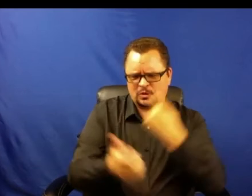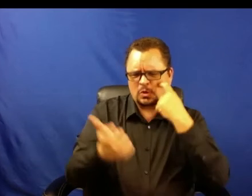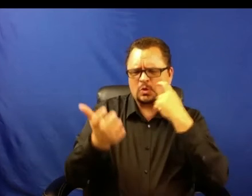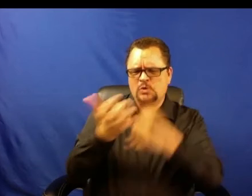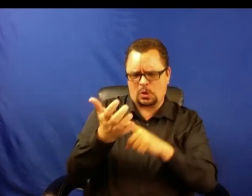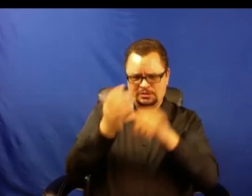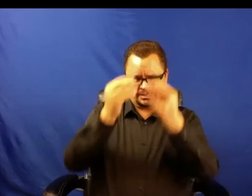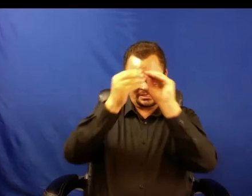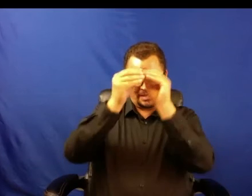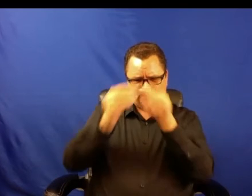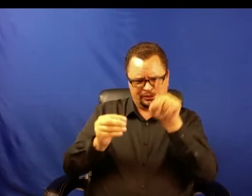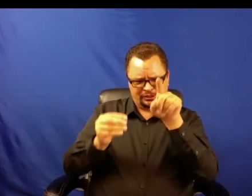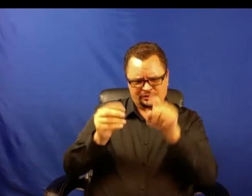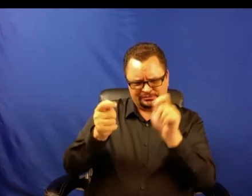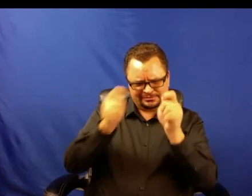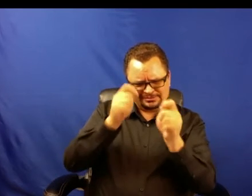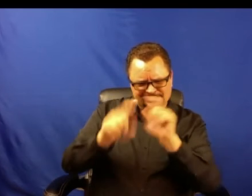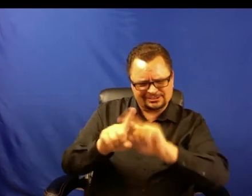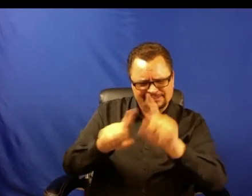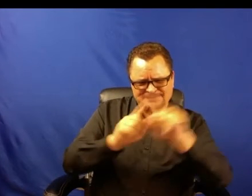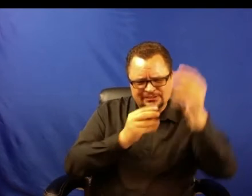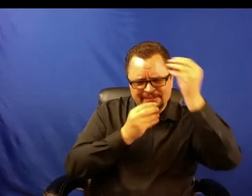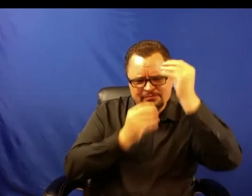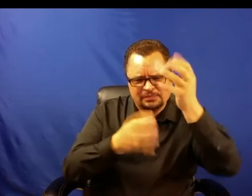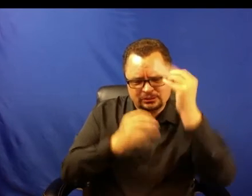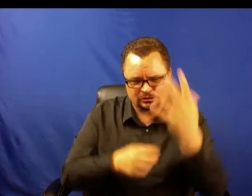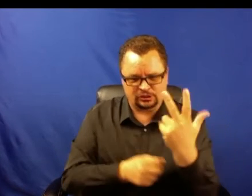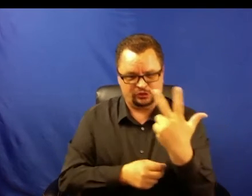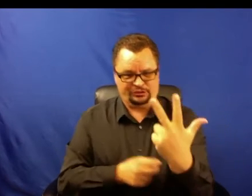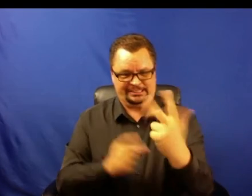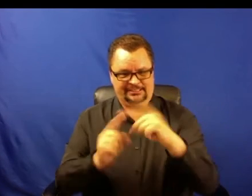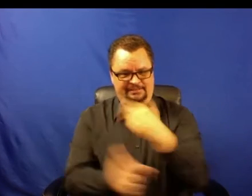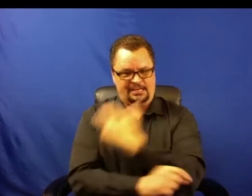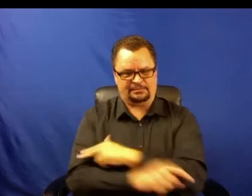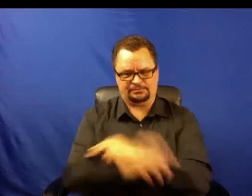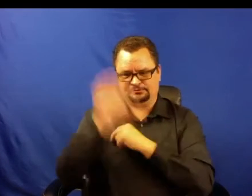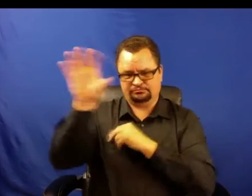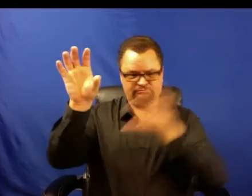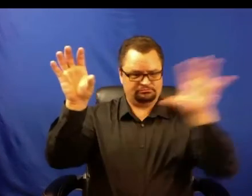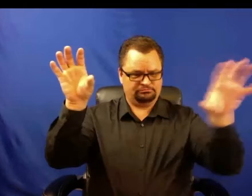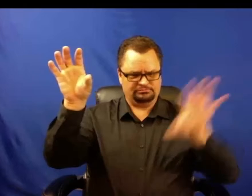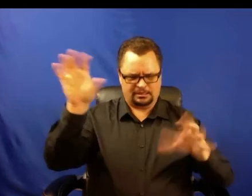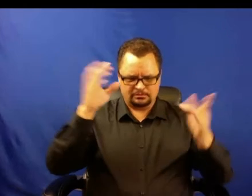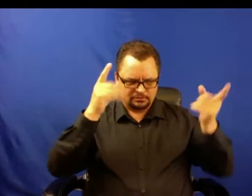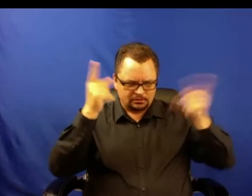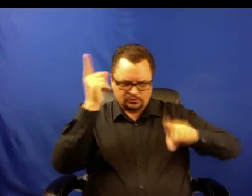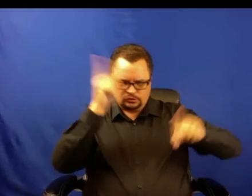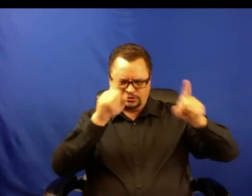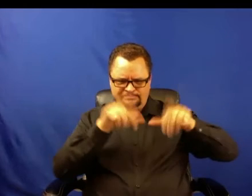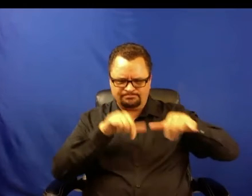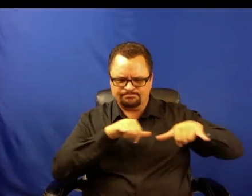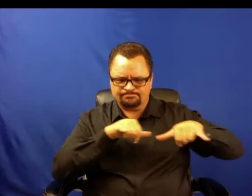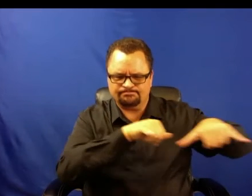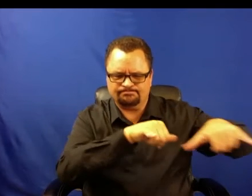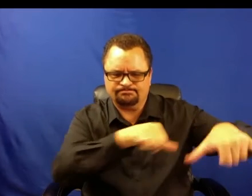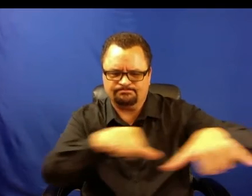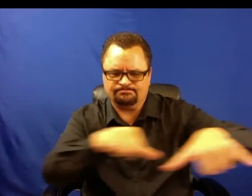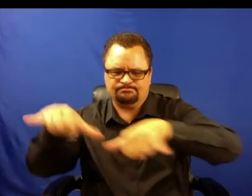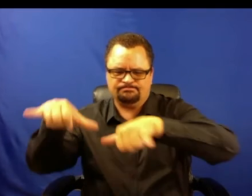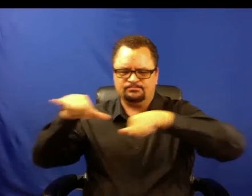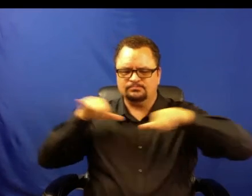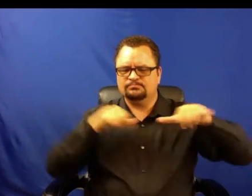systems with public health around changing the dial color, or the banner color rather, with